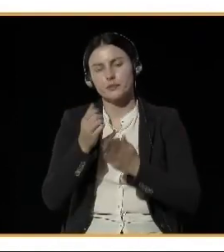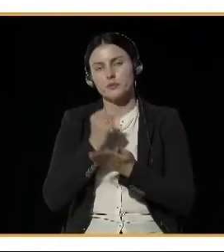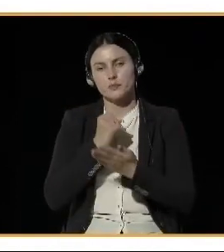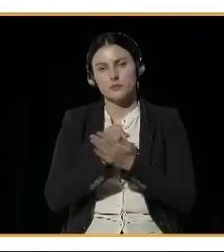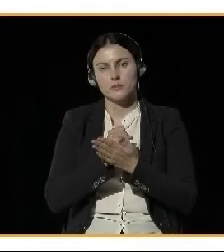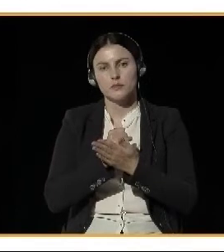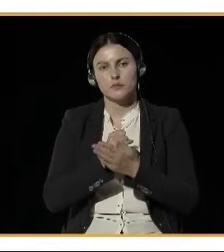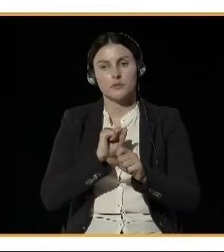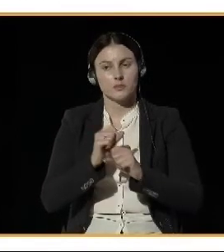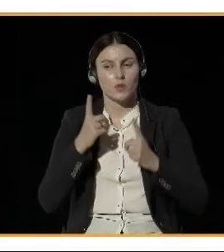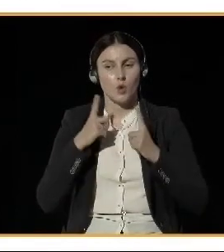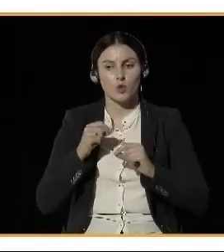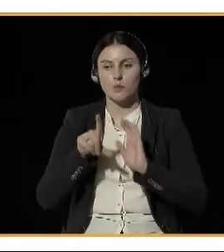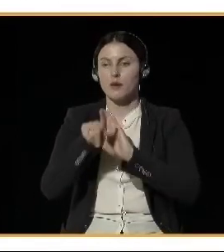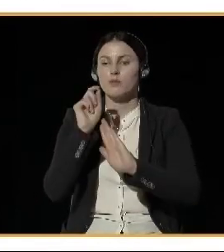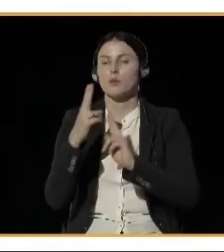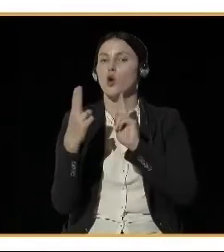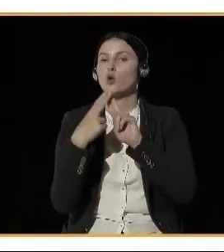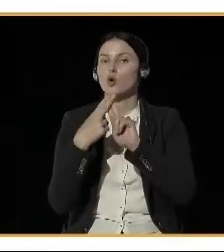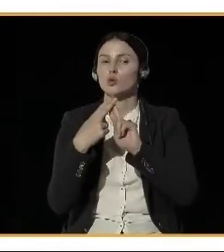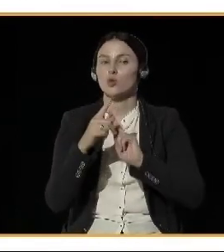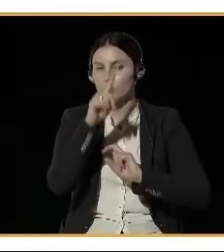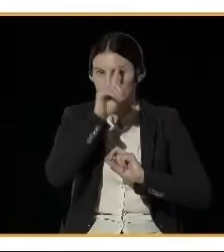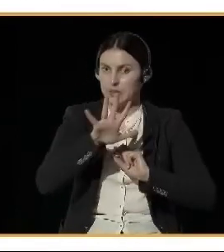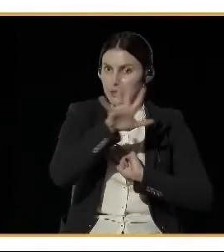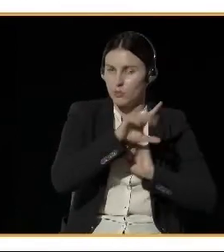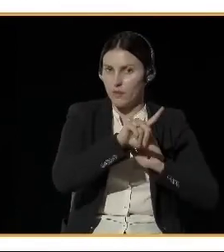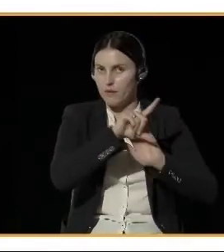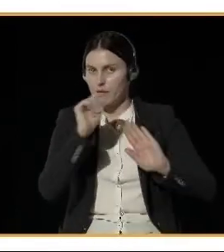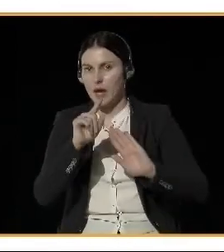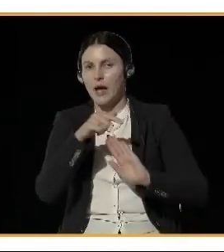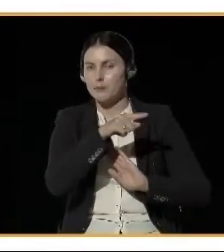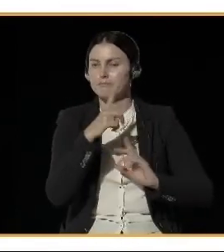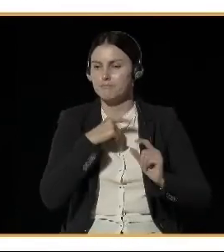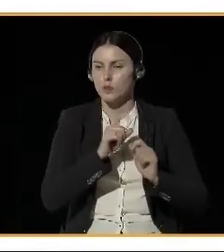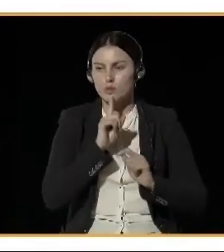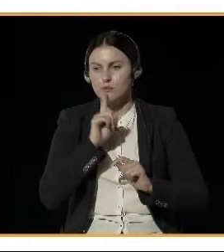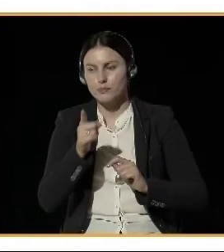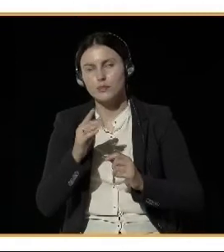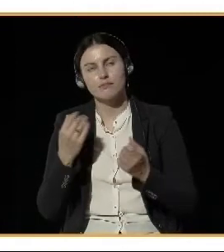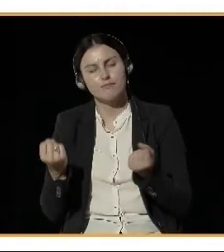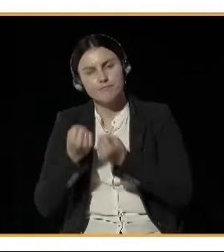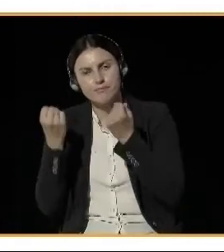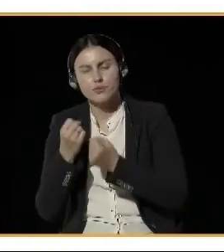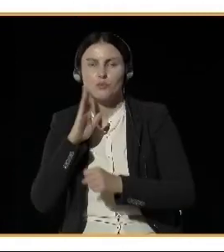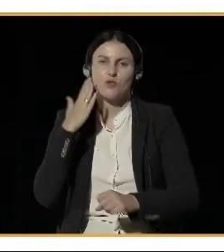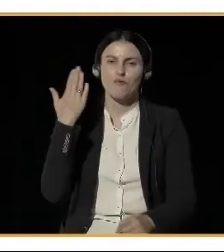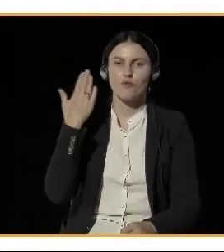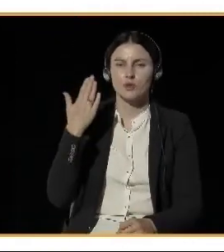mobilize volunteer efforts. So this is a very nice, I